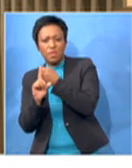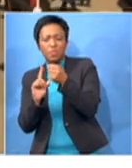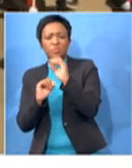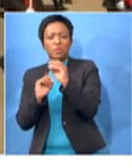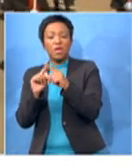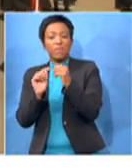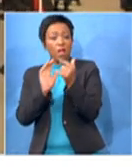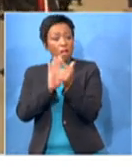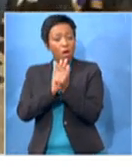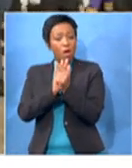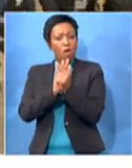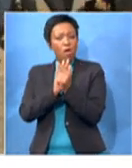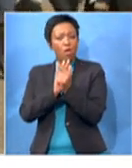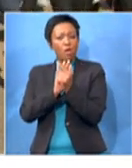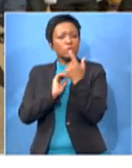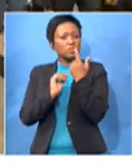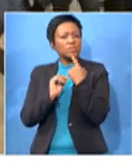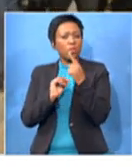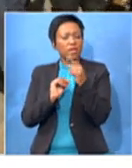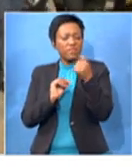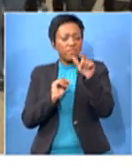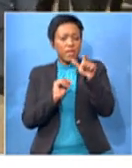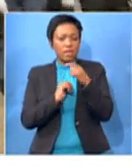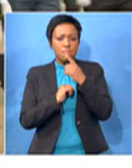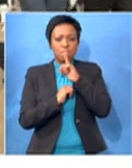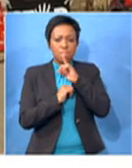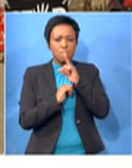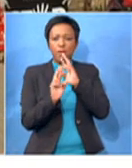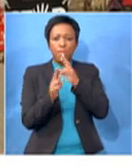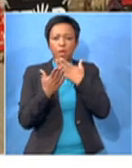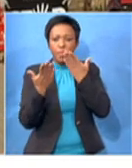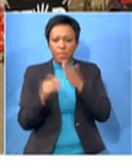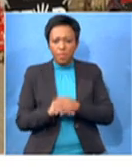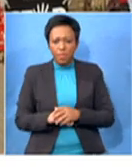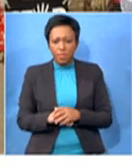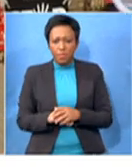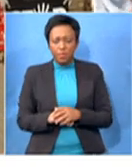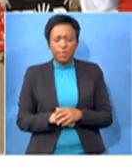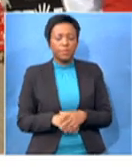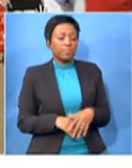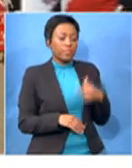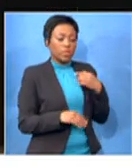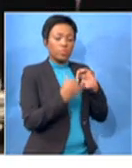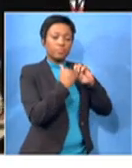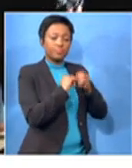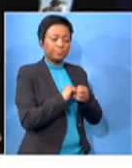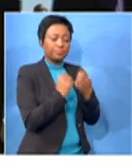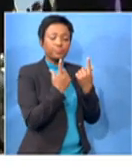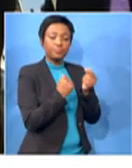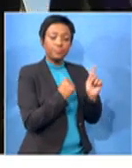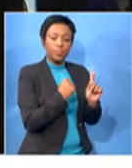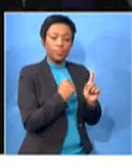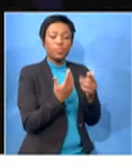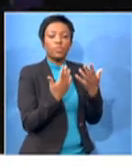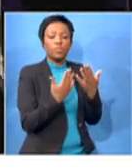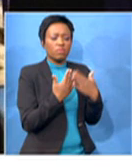don't report witnessing violence before? So what we're trying to get to is that almost